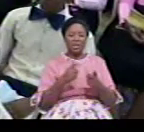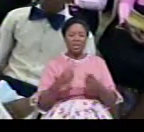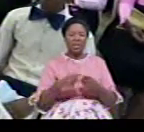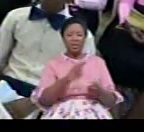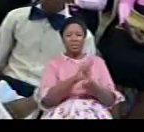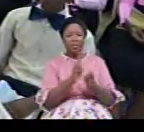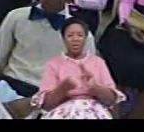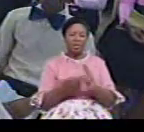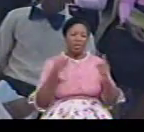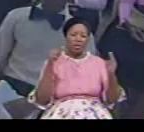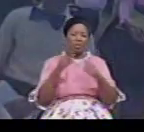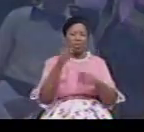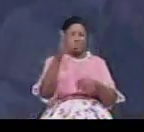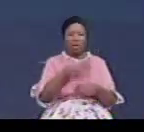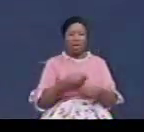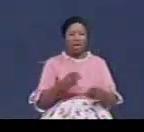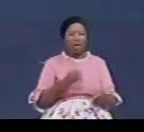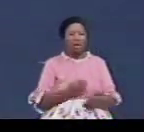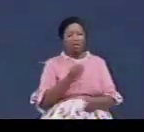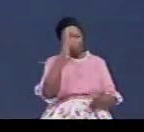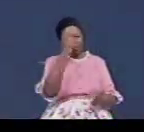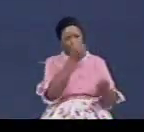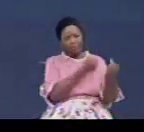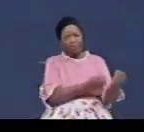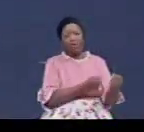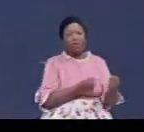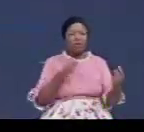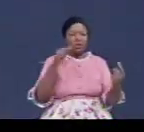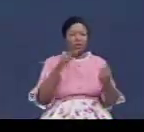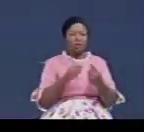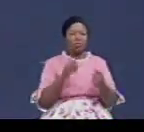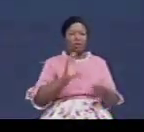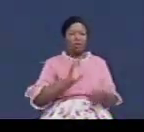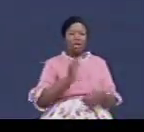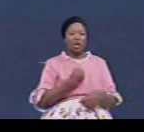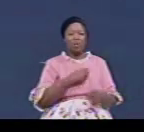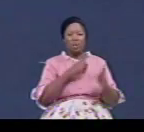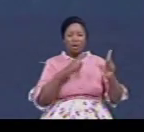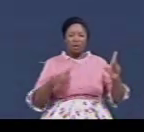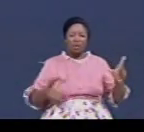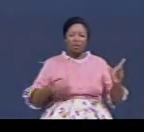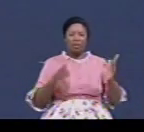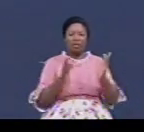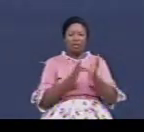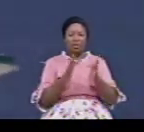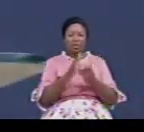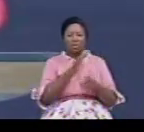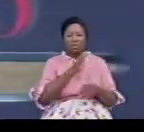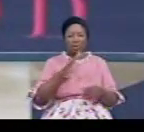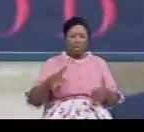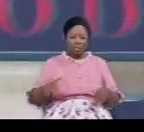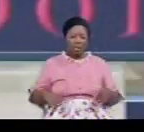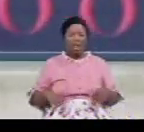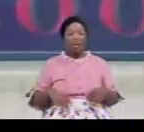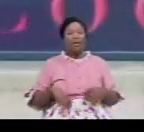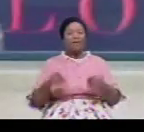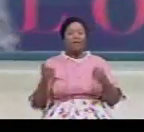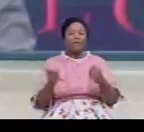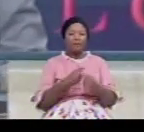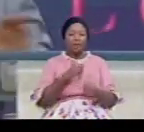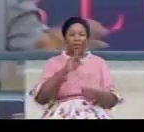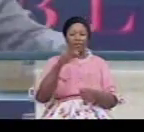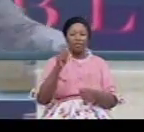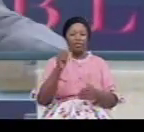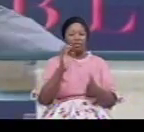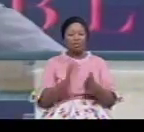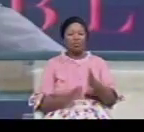faith toward our Lord Jesus Christ. It tells us in 1 John chapter